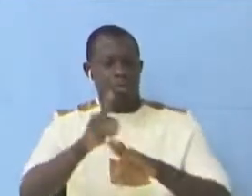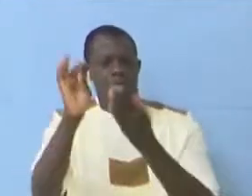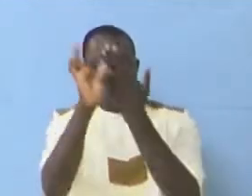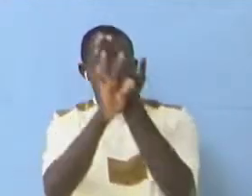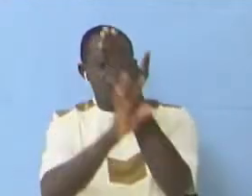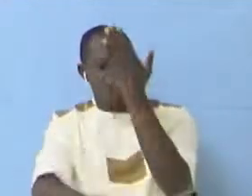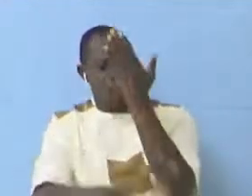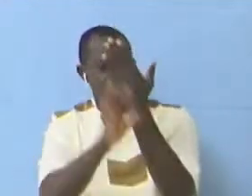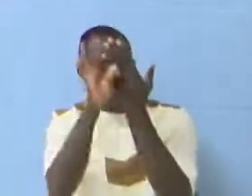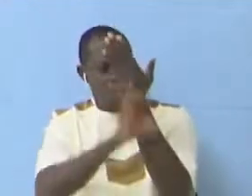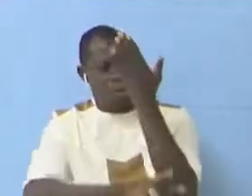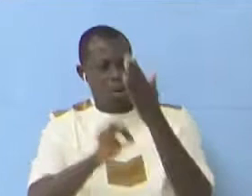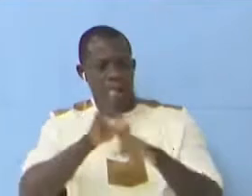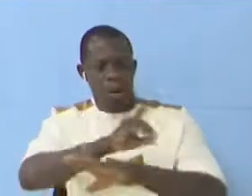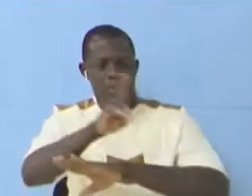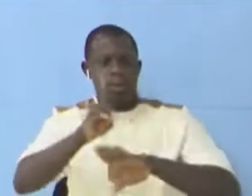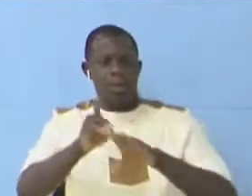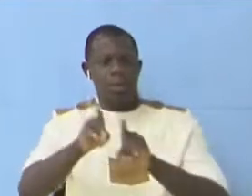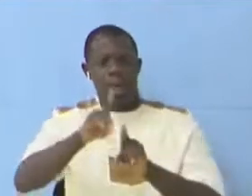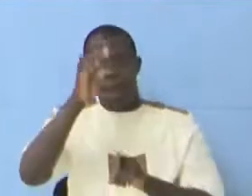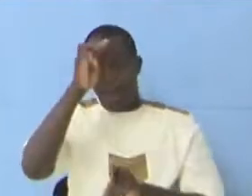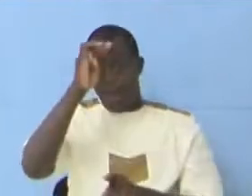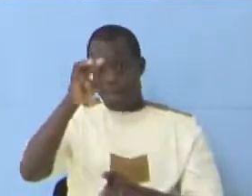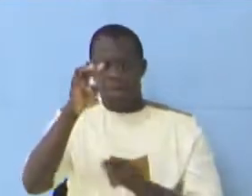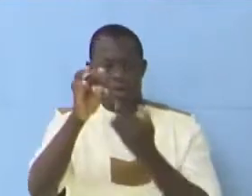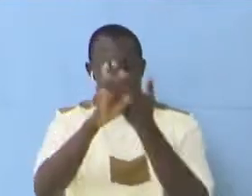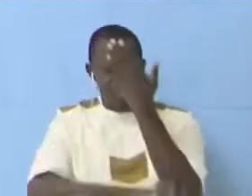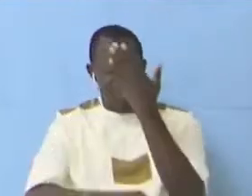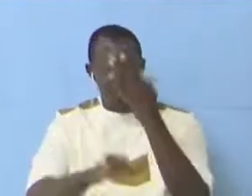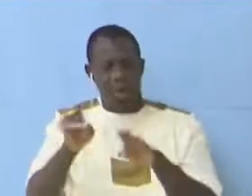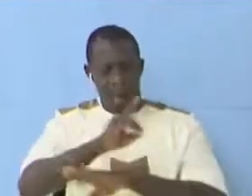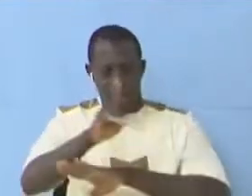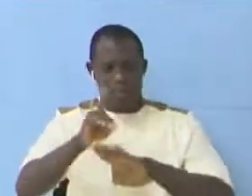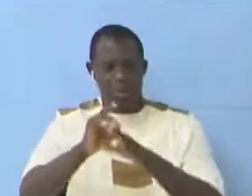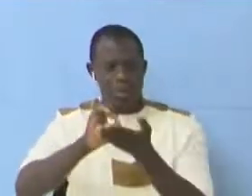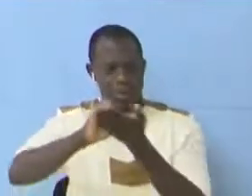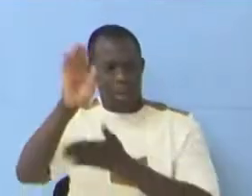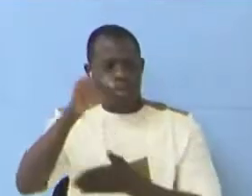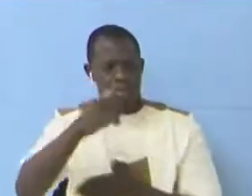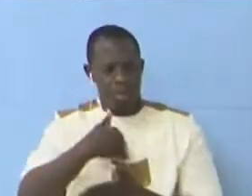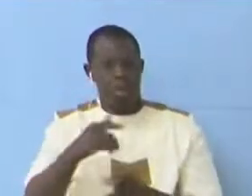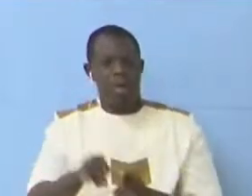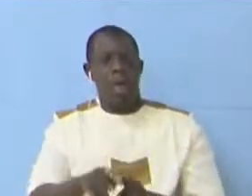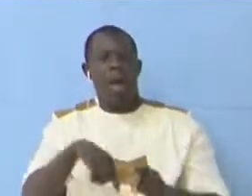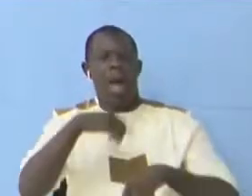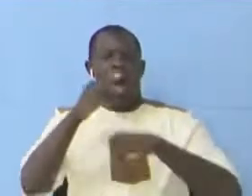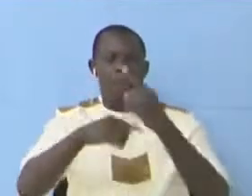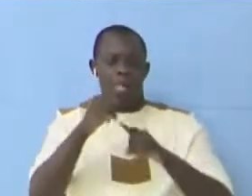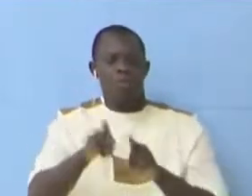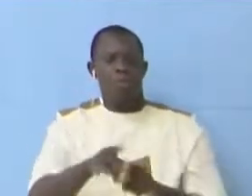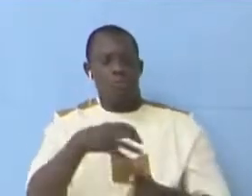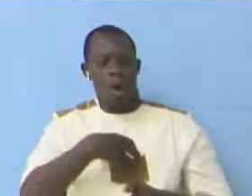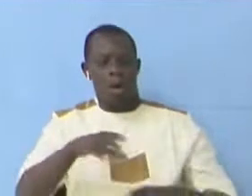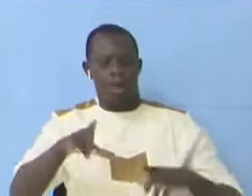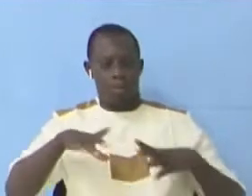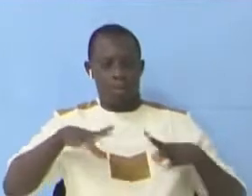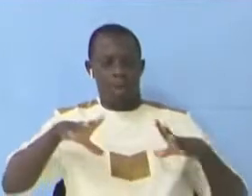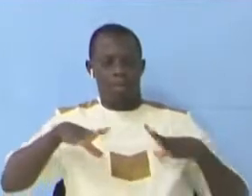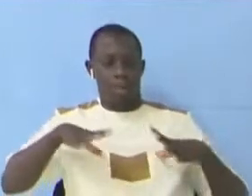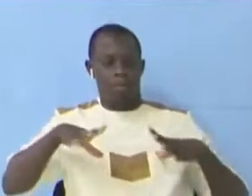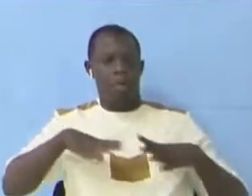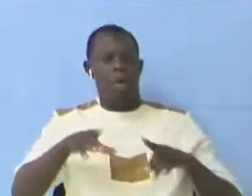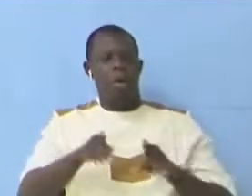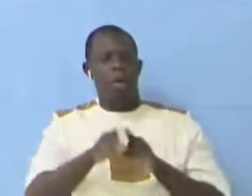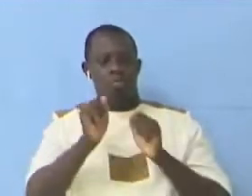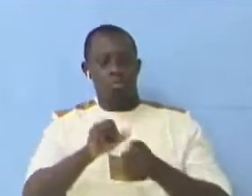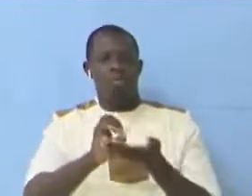to the Ministry of Foreign Affairs. Ci lañ ma yóbbu nag ci ministre bi saytu wàllu doxalini bitim réewi Gambia. Orientation in preparation to be posted in one